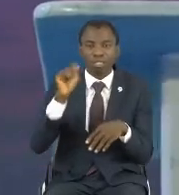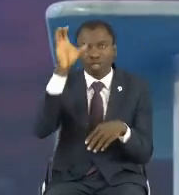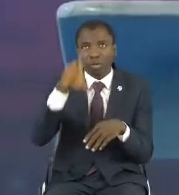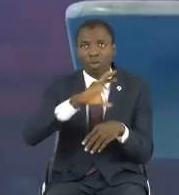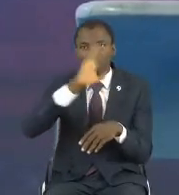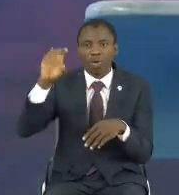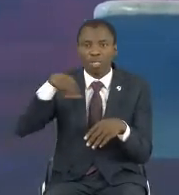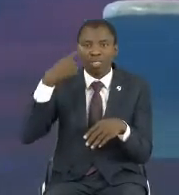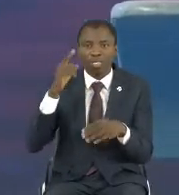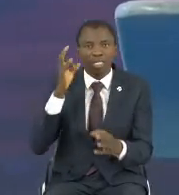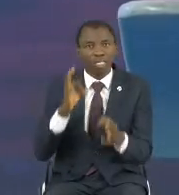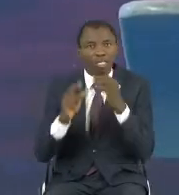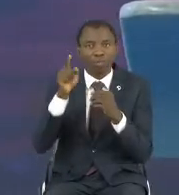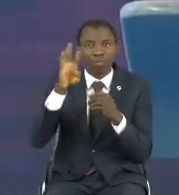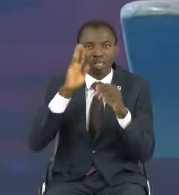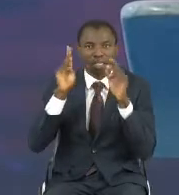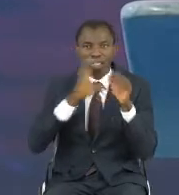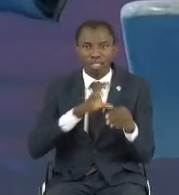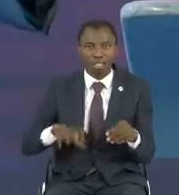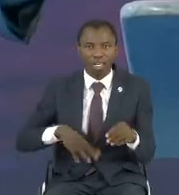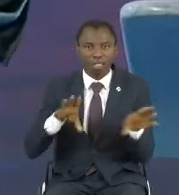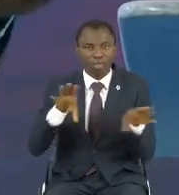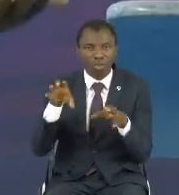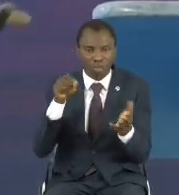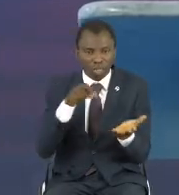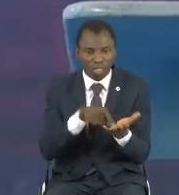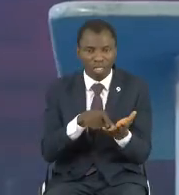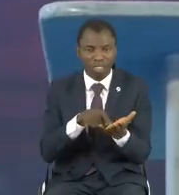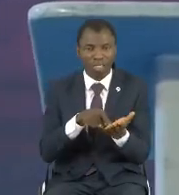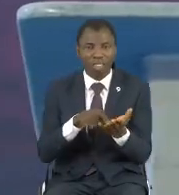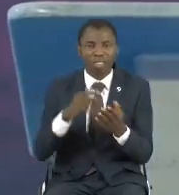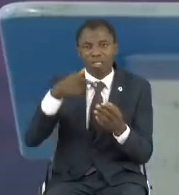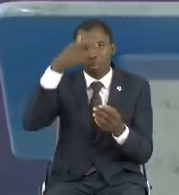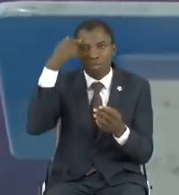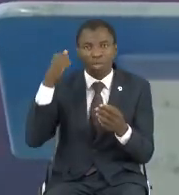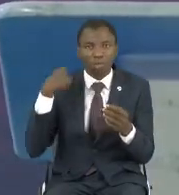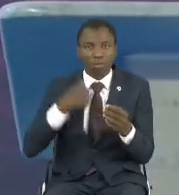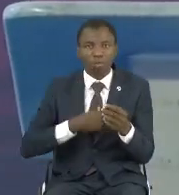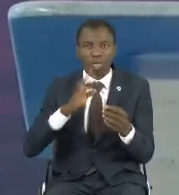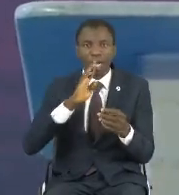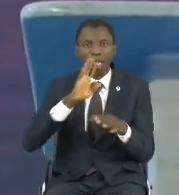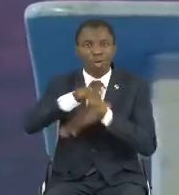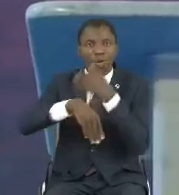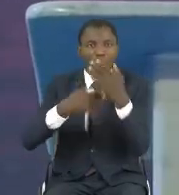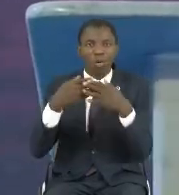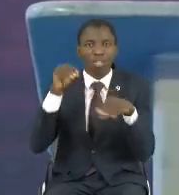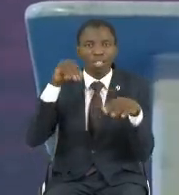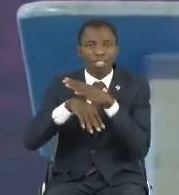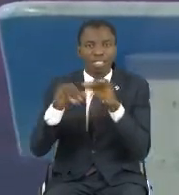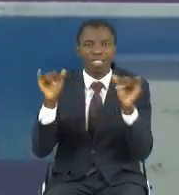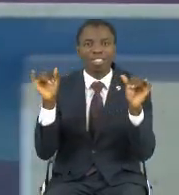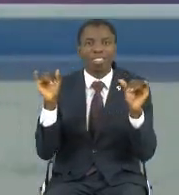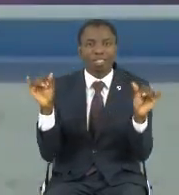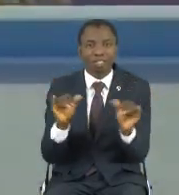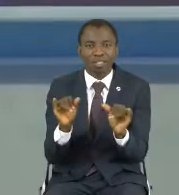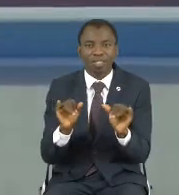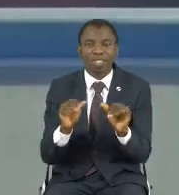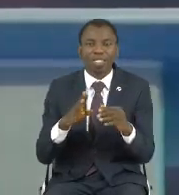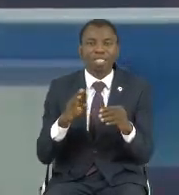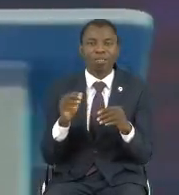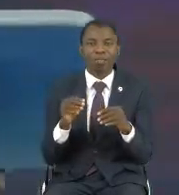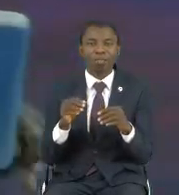do this. Because we're all in the same situation. The other